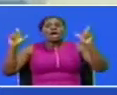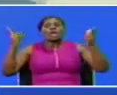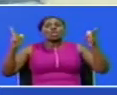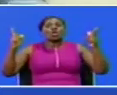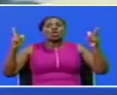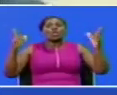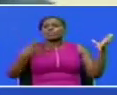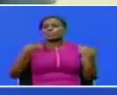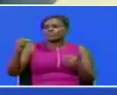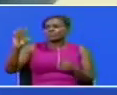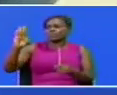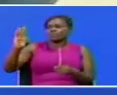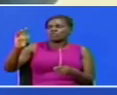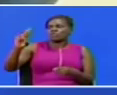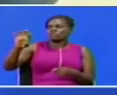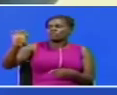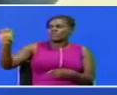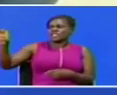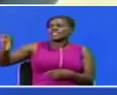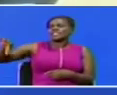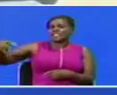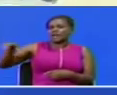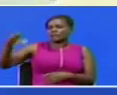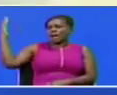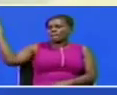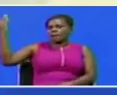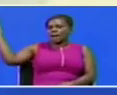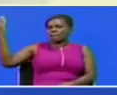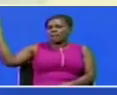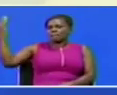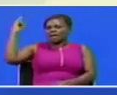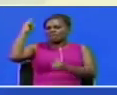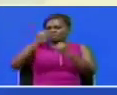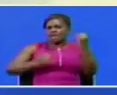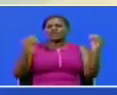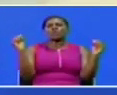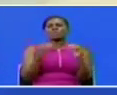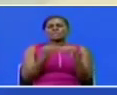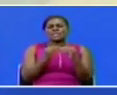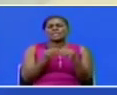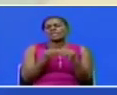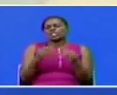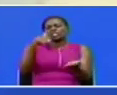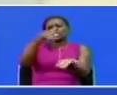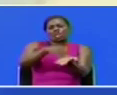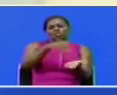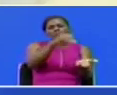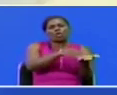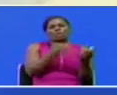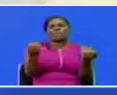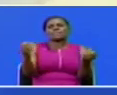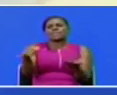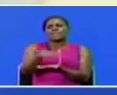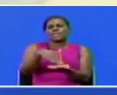Freer Town, where Hassan Joho is expected to make that particular last meeting. Actually, has been making stopovers all through the town, and